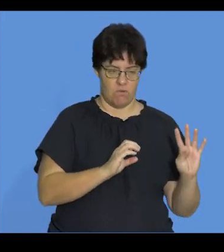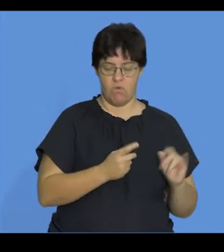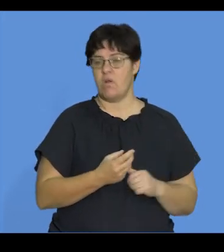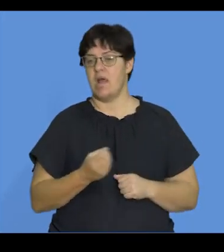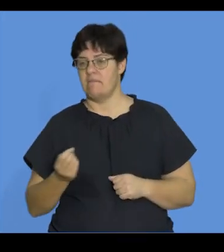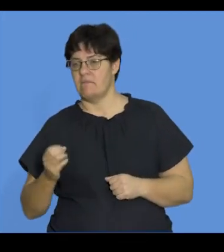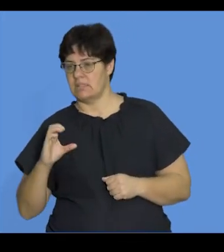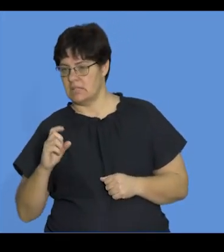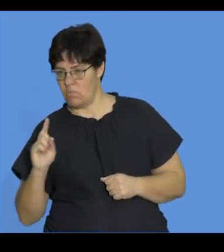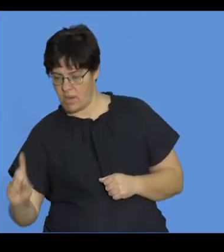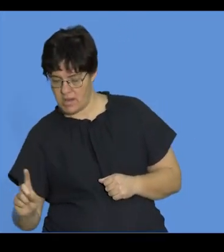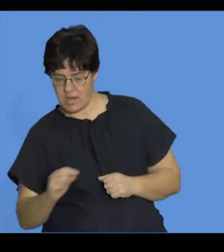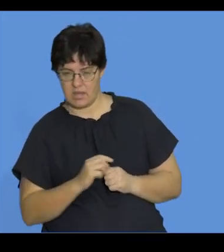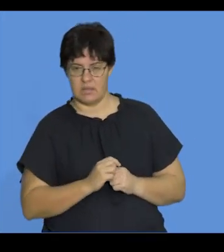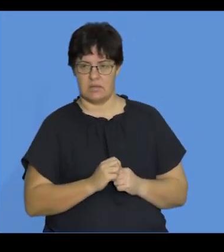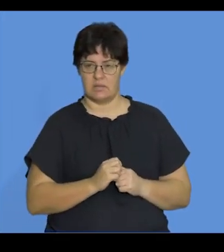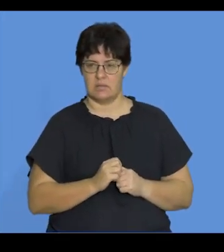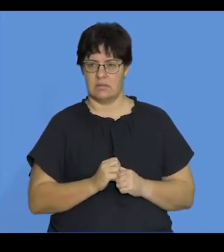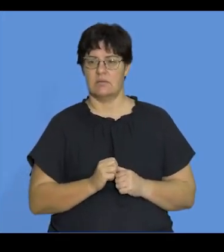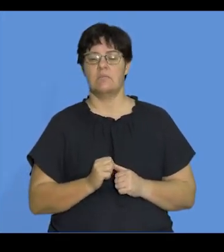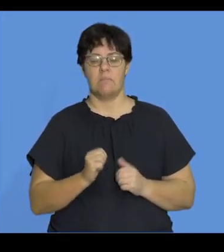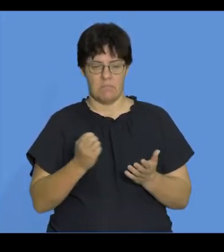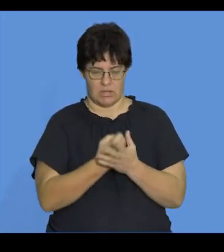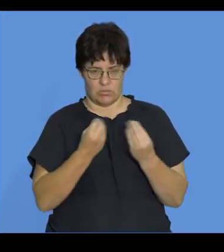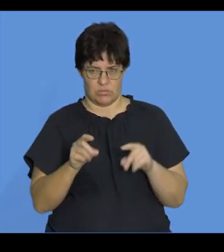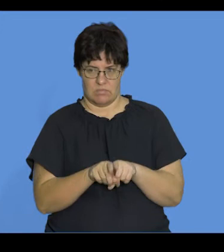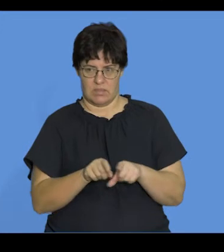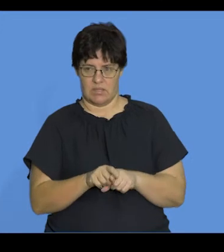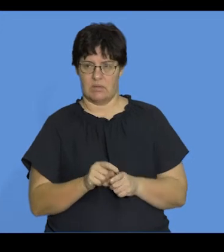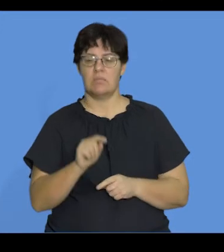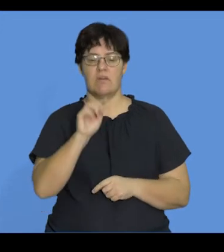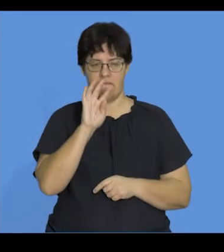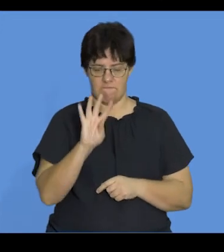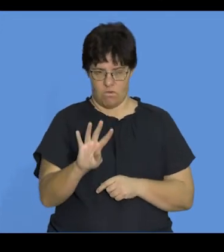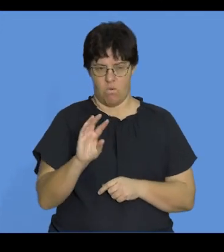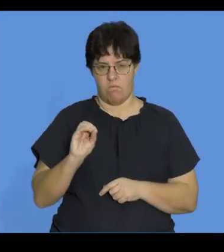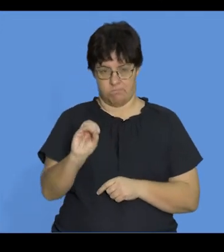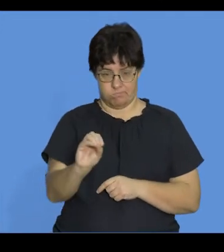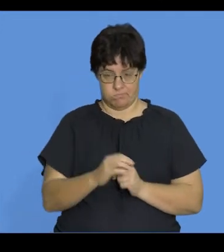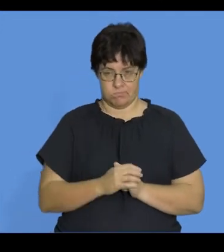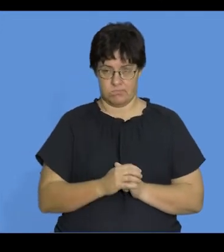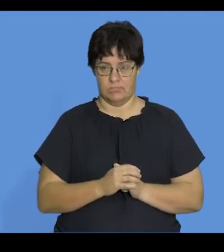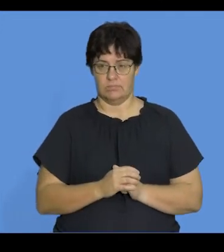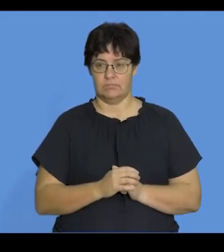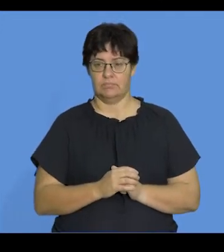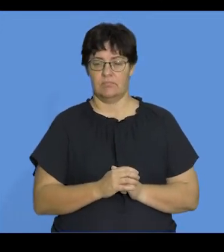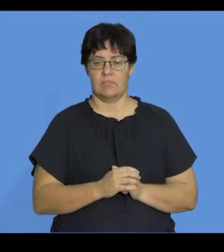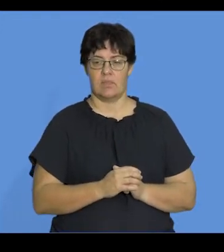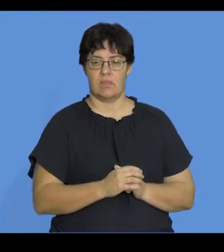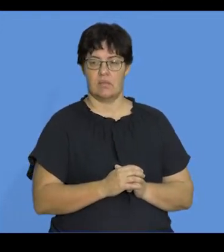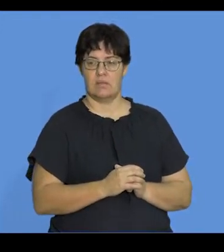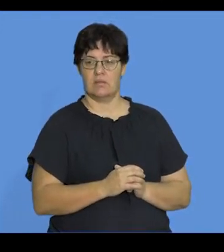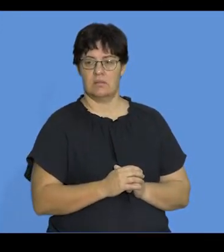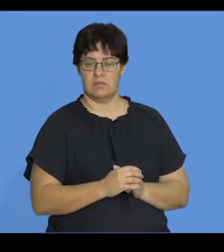1 on the right, okay? So then we need to do something. I'll be tempted to put a 4 there, okay? Then